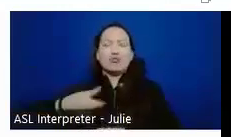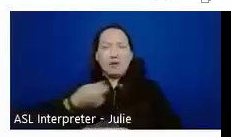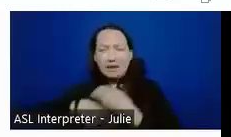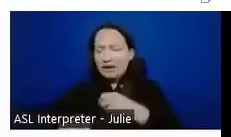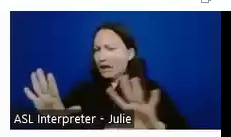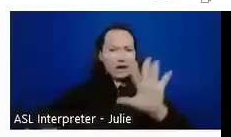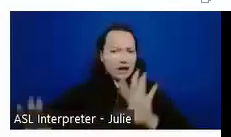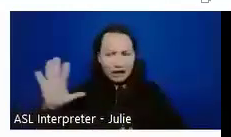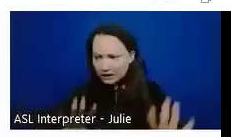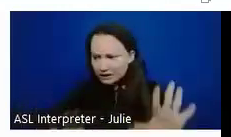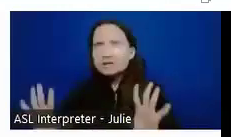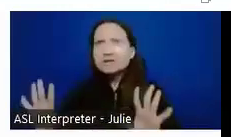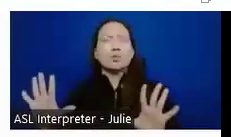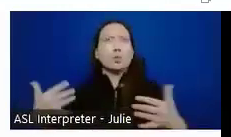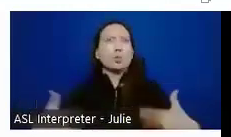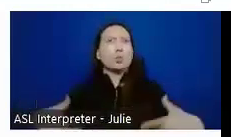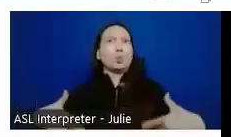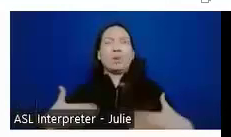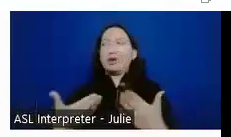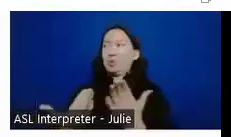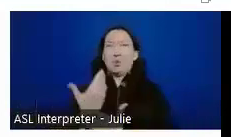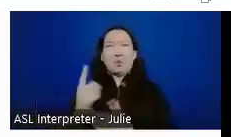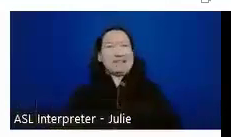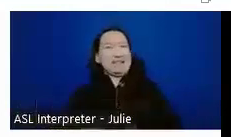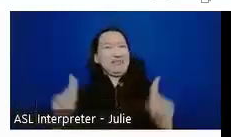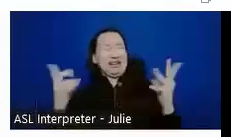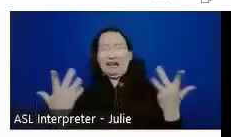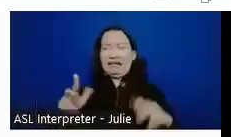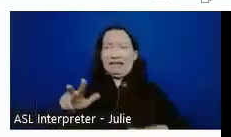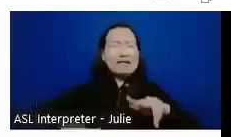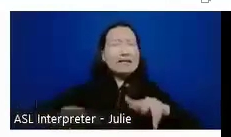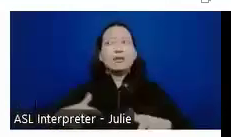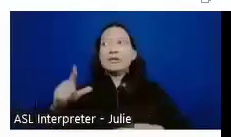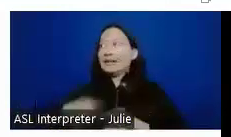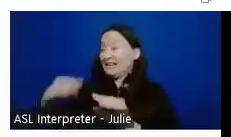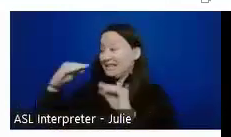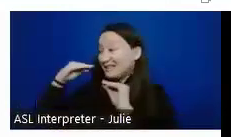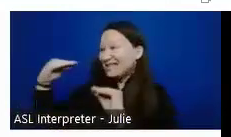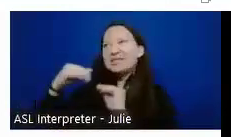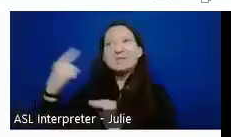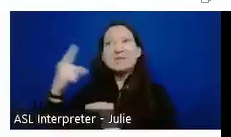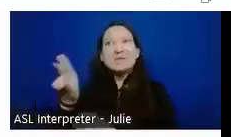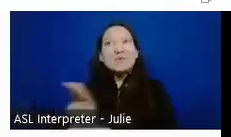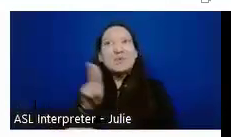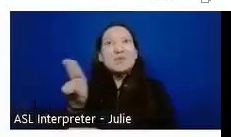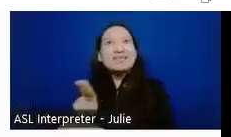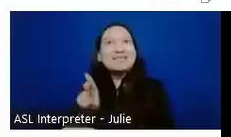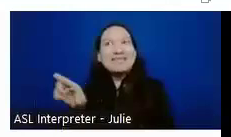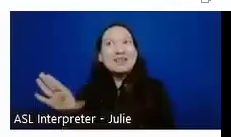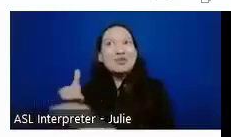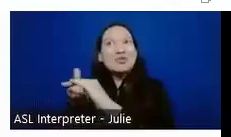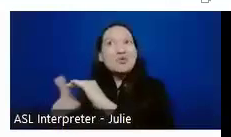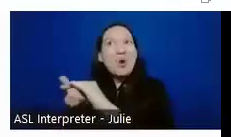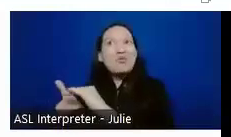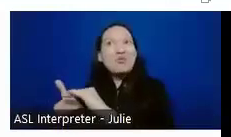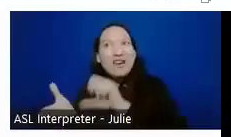it because it was all different. You're not going to teach somebody how to use the stove